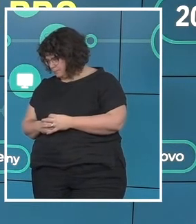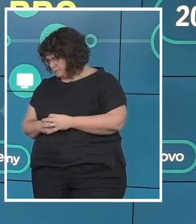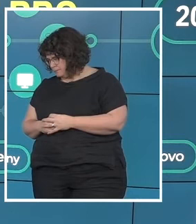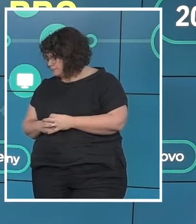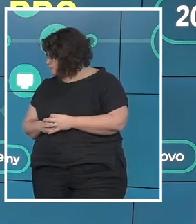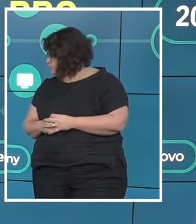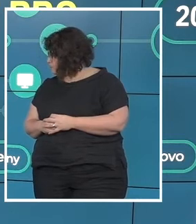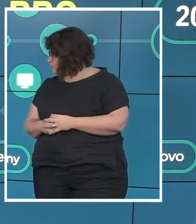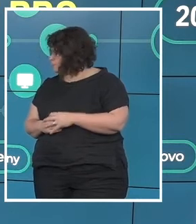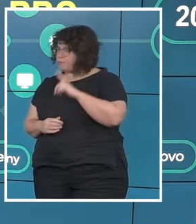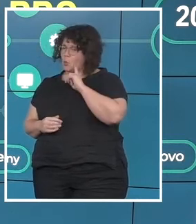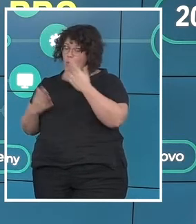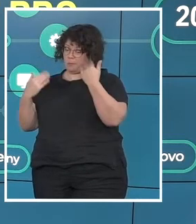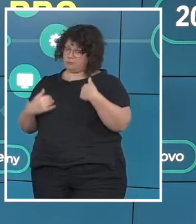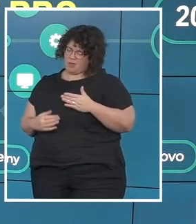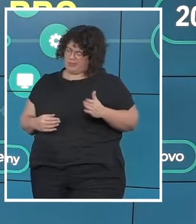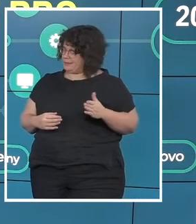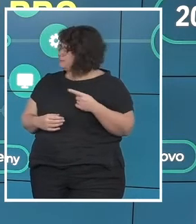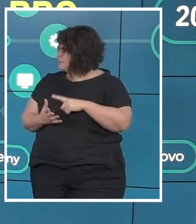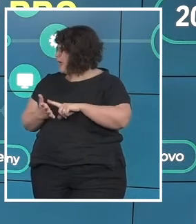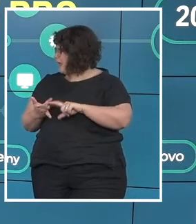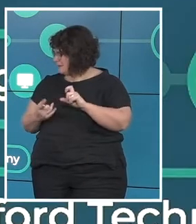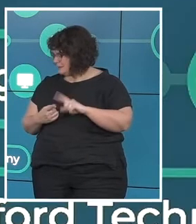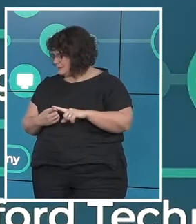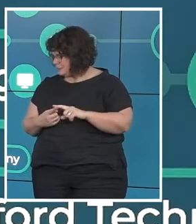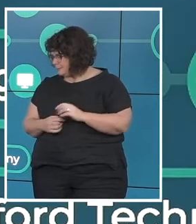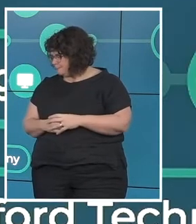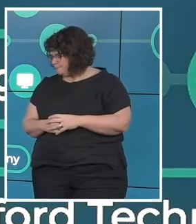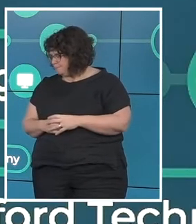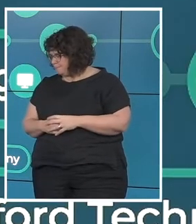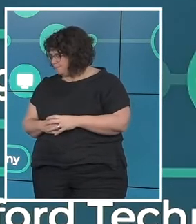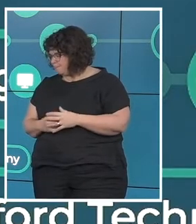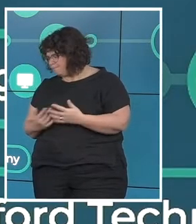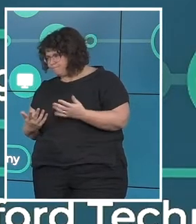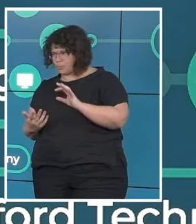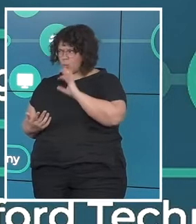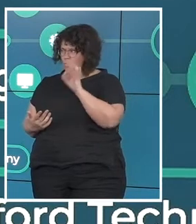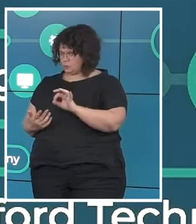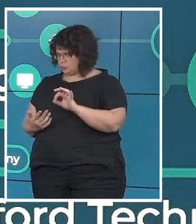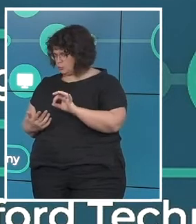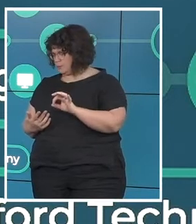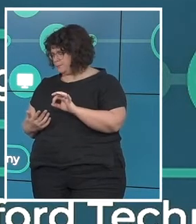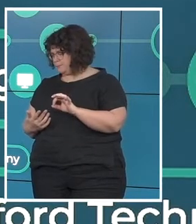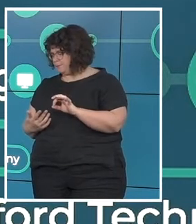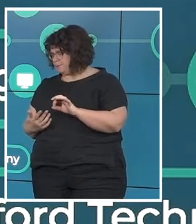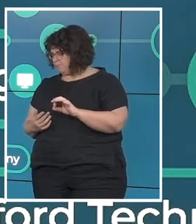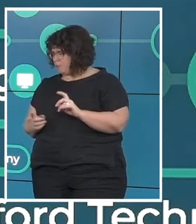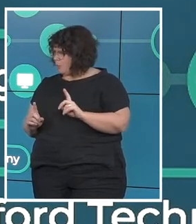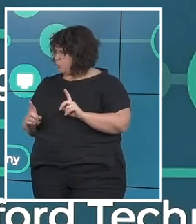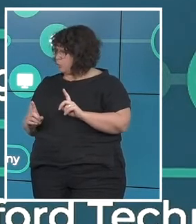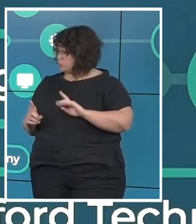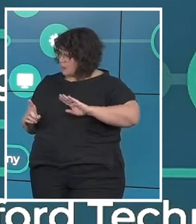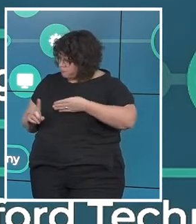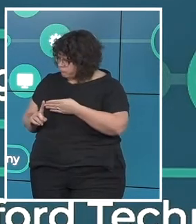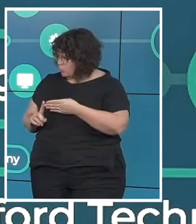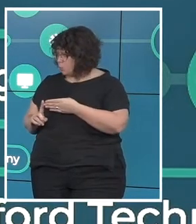to the room, the question, but kind of what approaches have worked and not worked when attempting to scale accessibility cross-functionality in